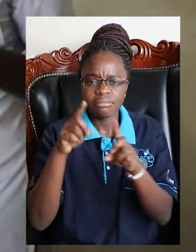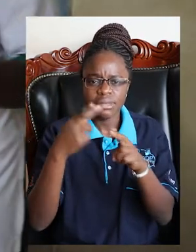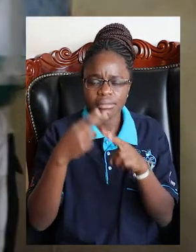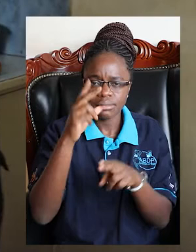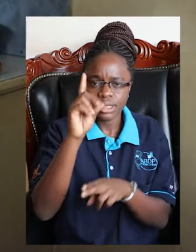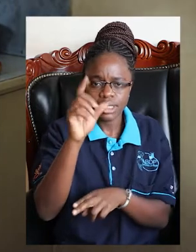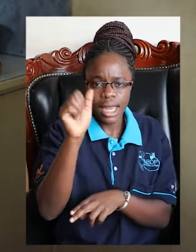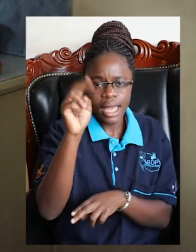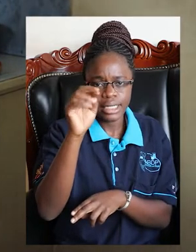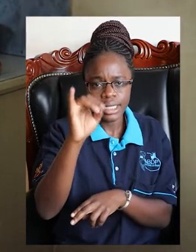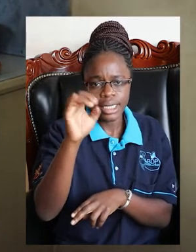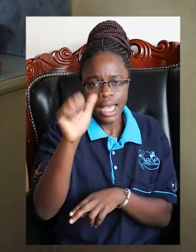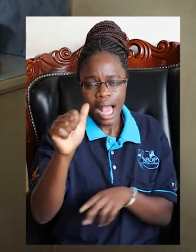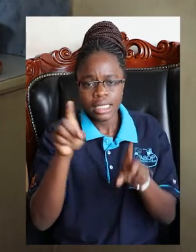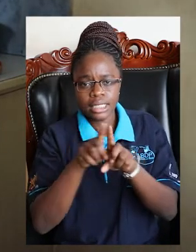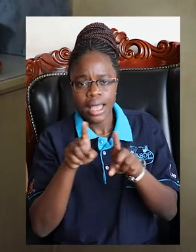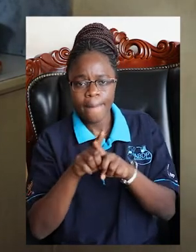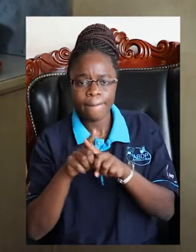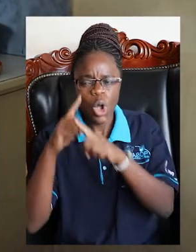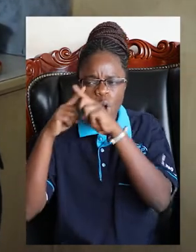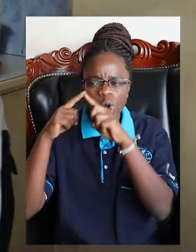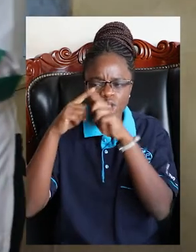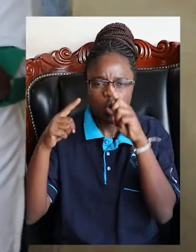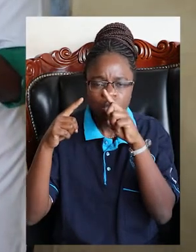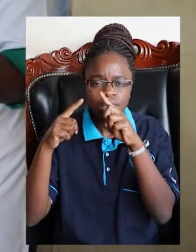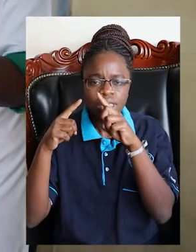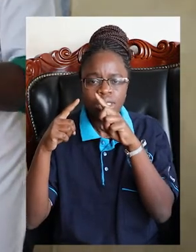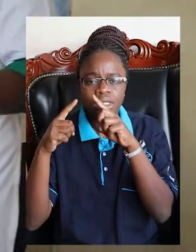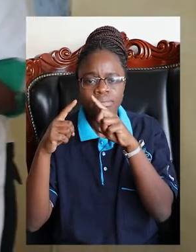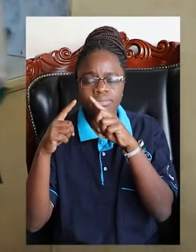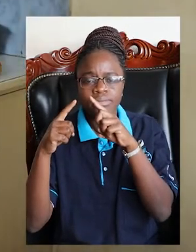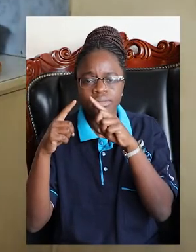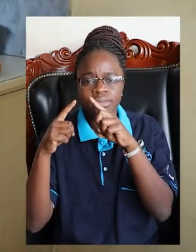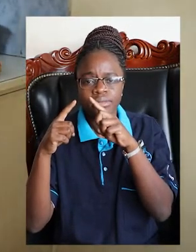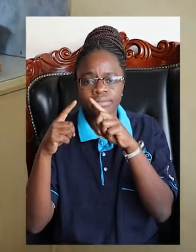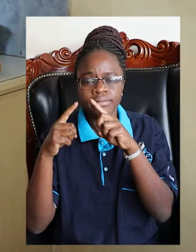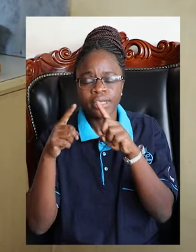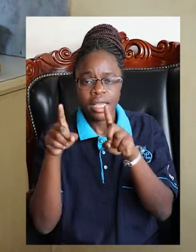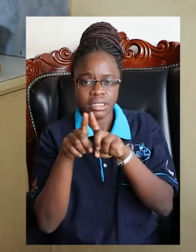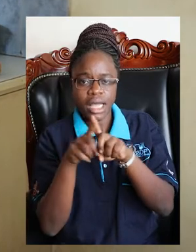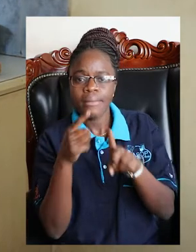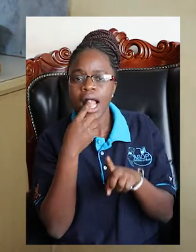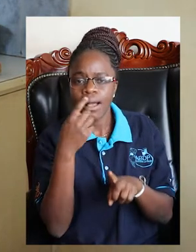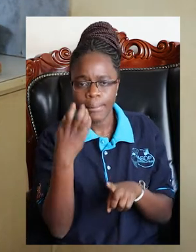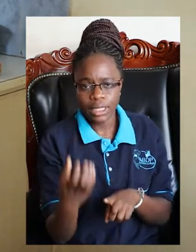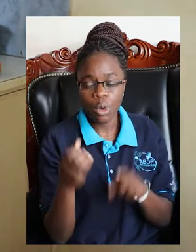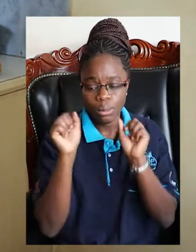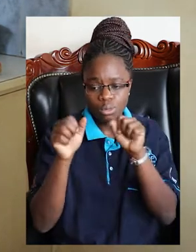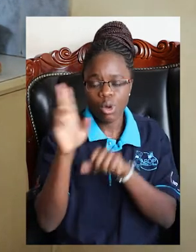dania, and then you'll include also onions. So once you put all these